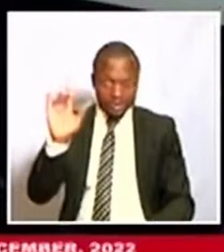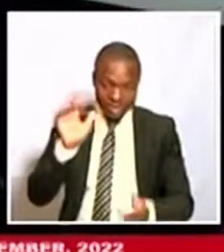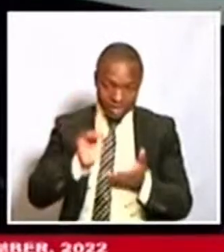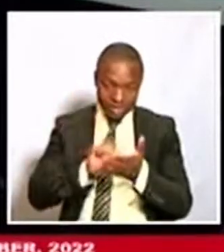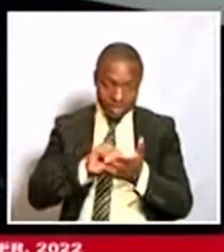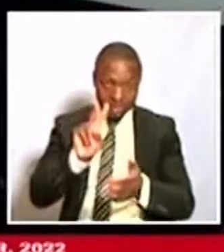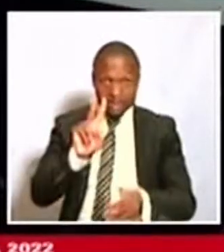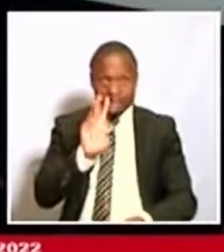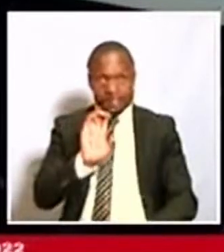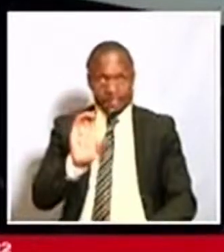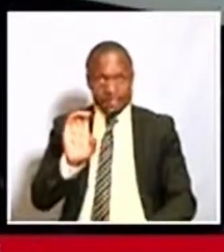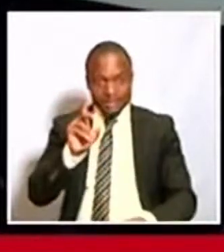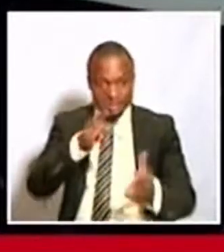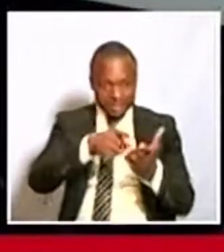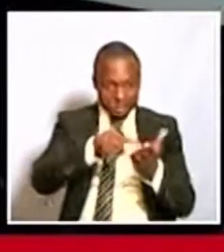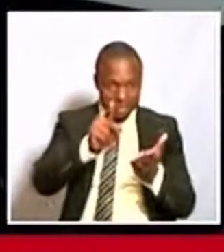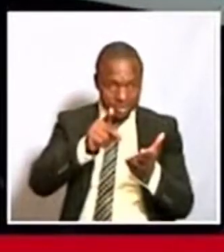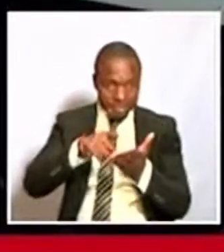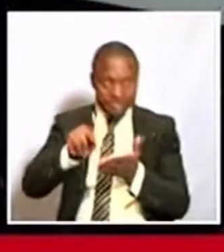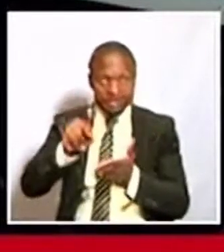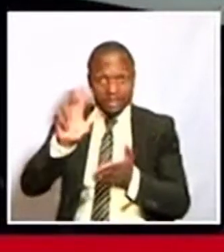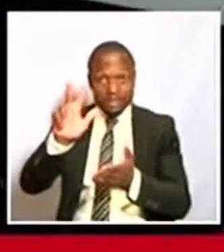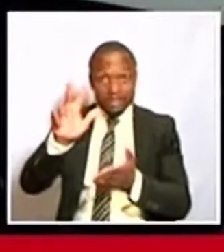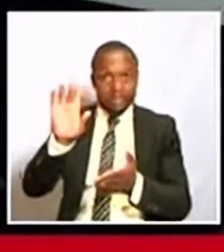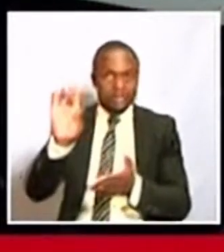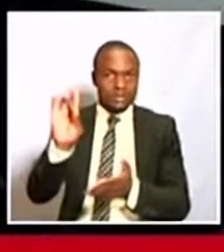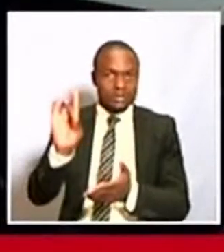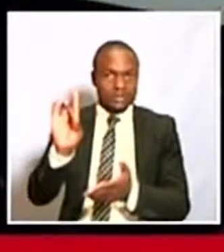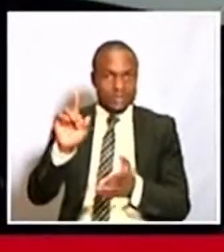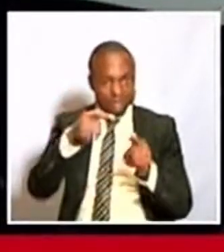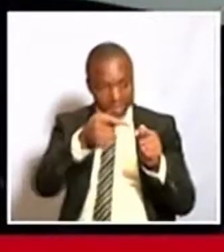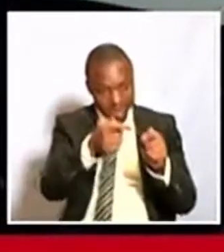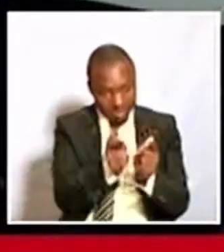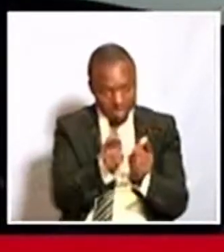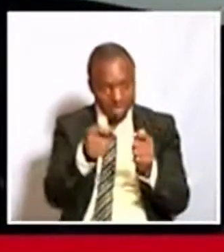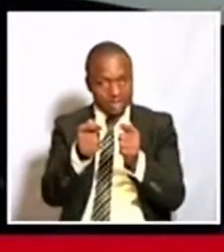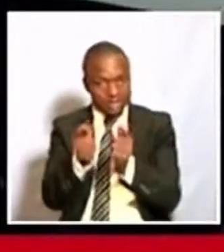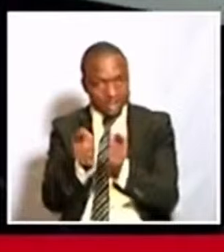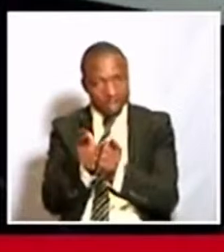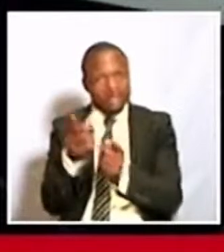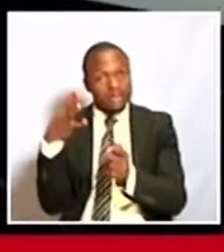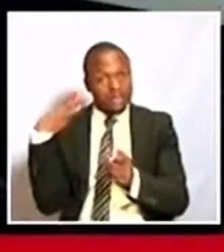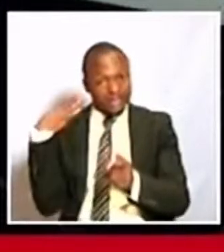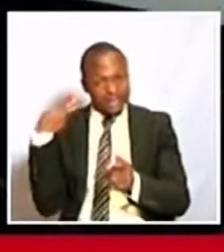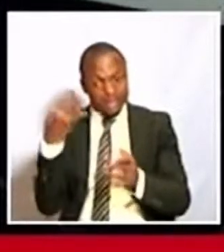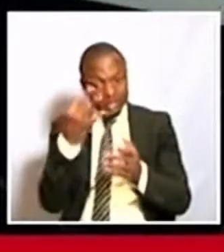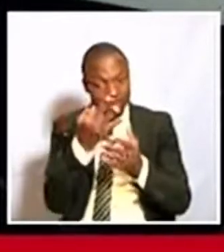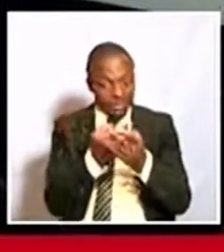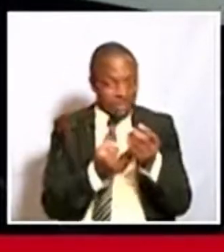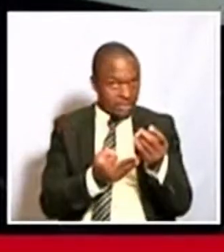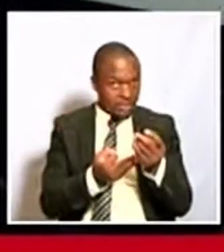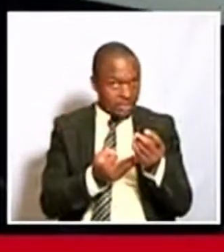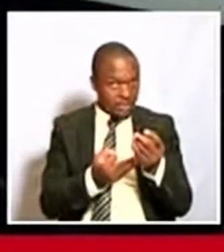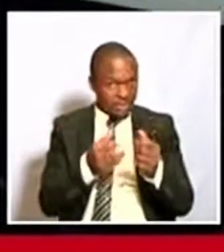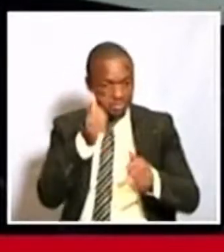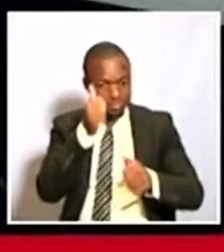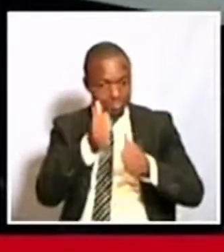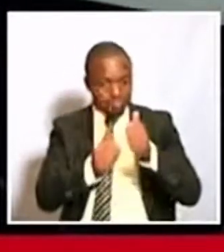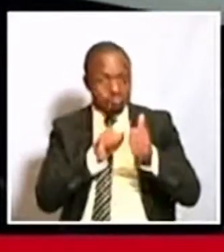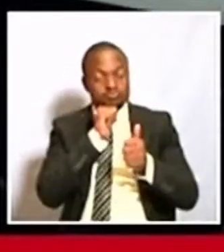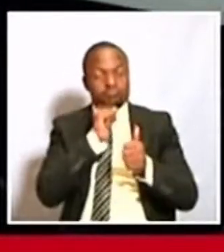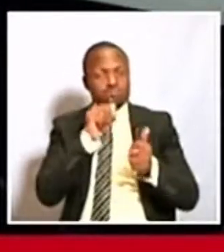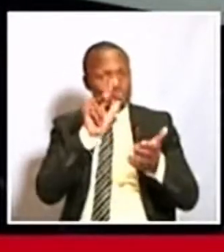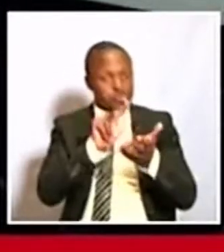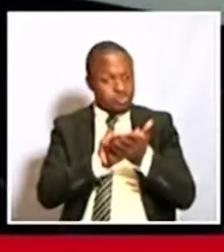808,200 were paid to 38 groups that had applications forms which were not